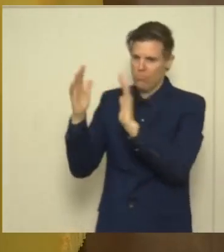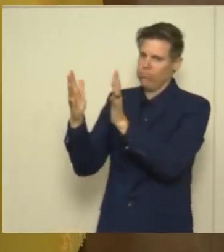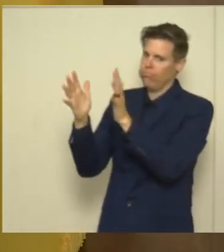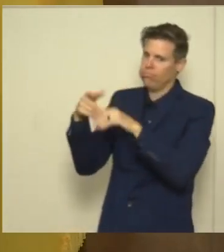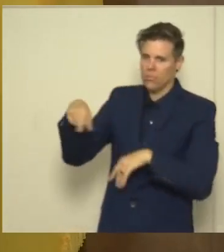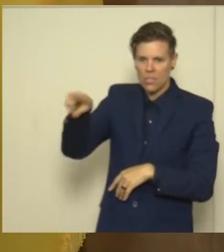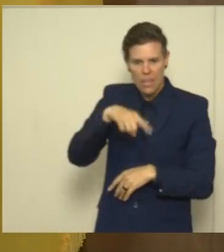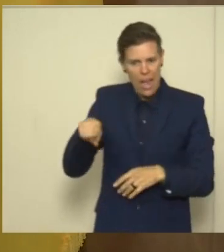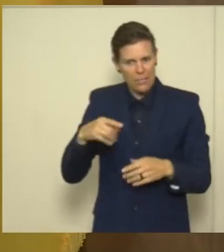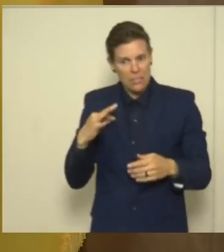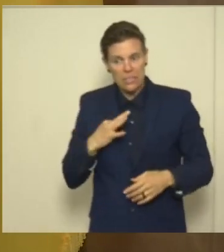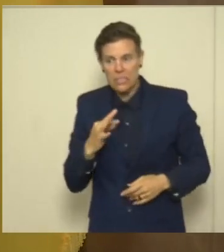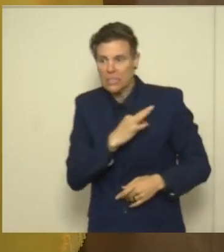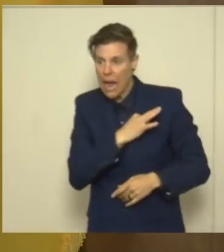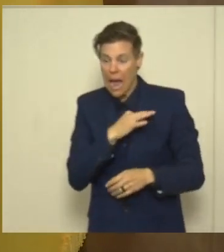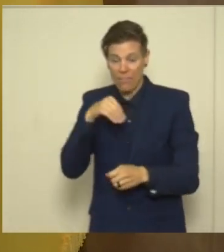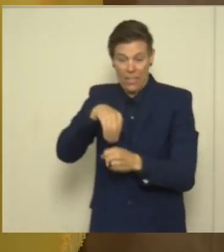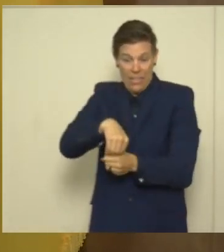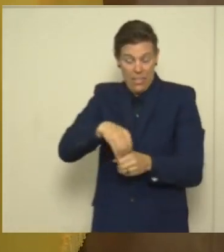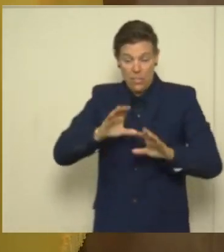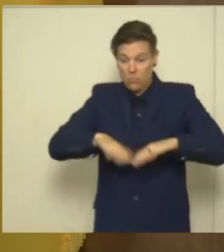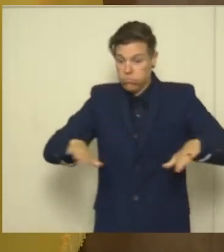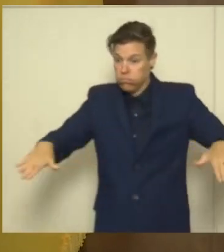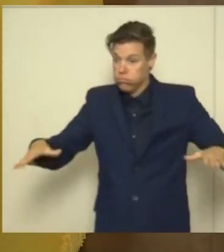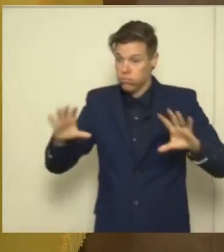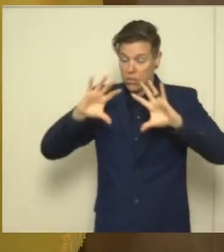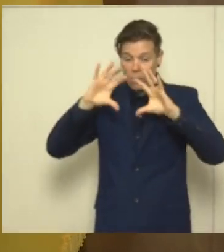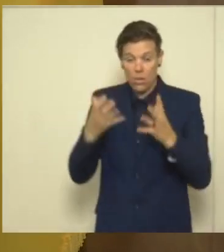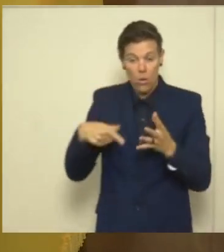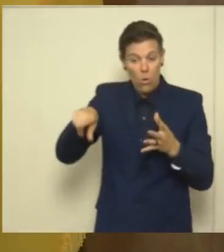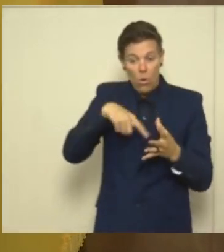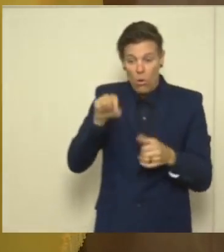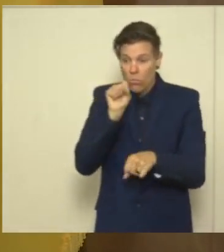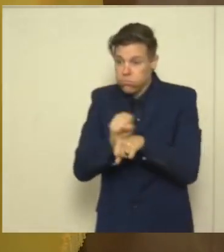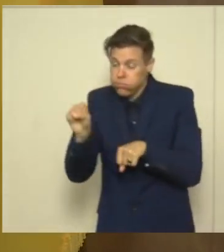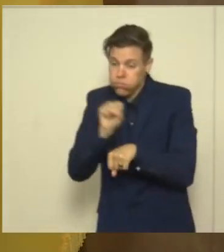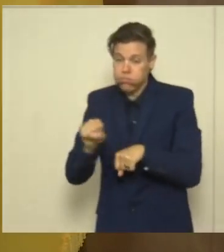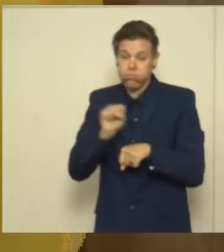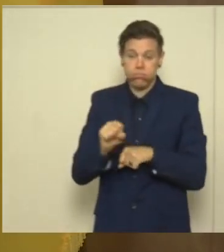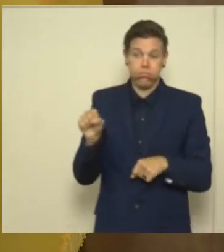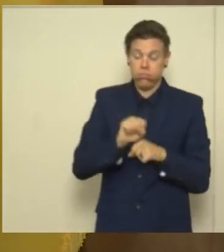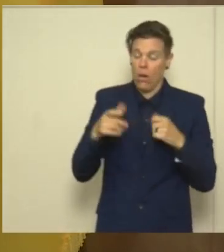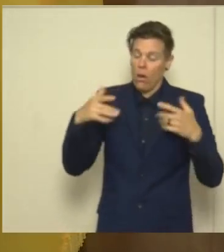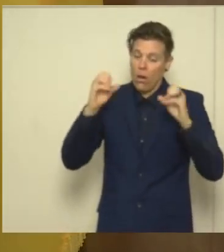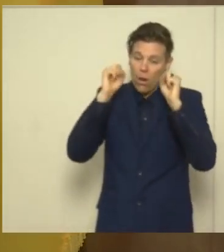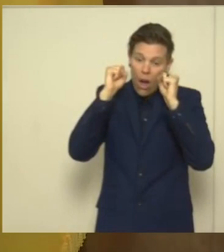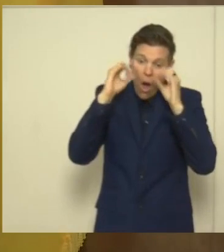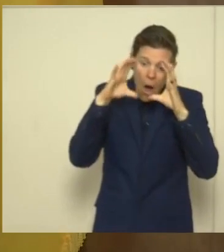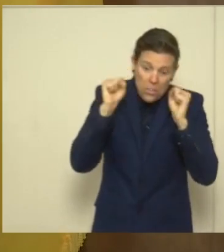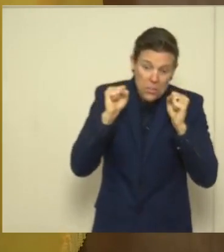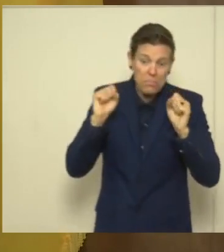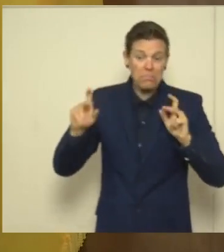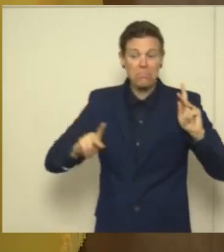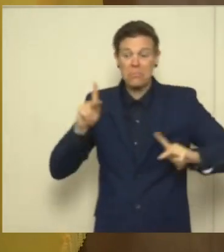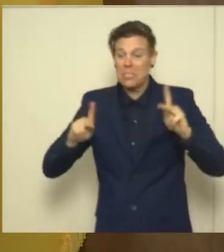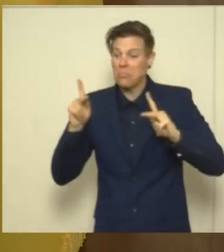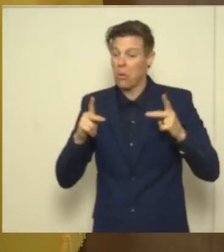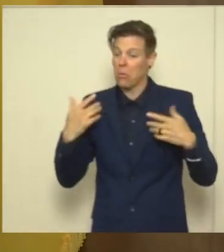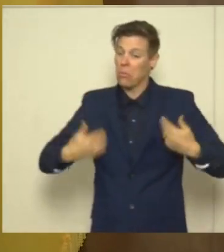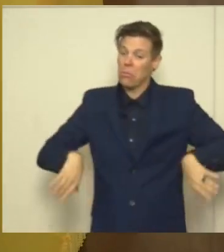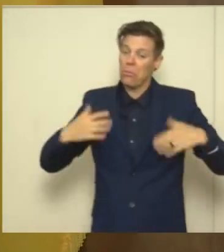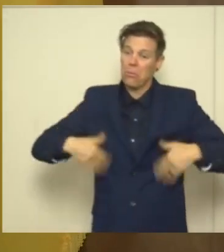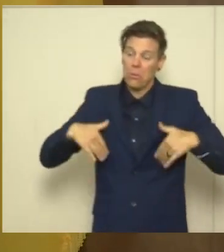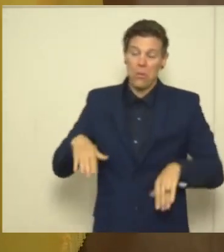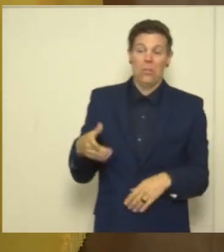childcare workers in New Mexico are nothing short of fantastic. They should be training COVID